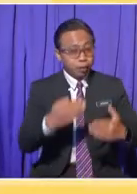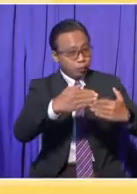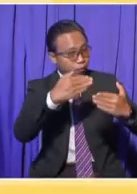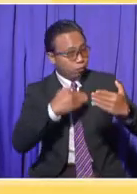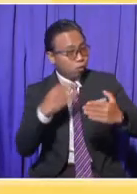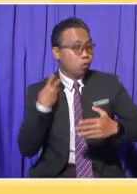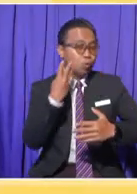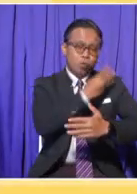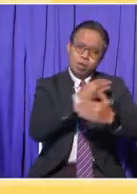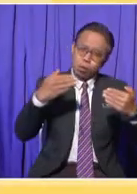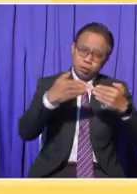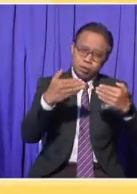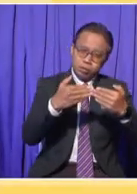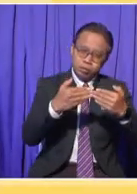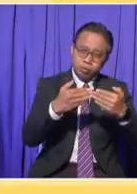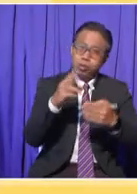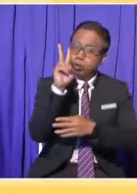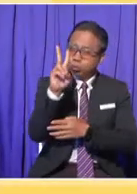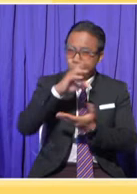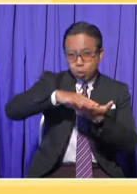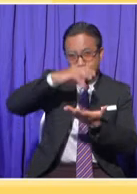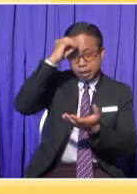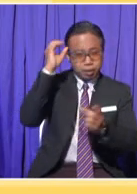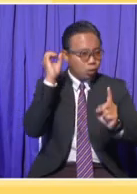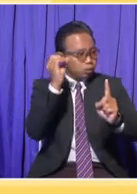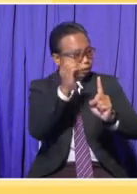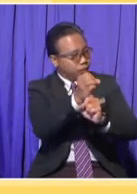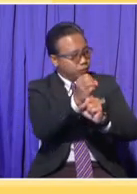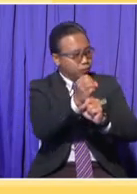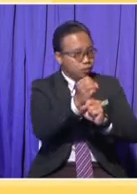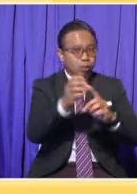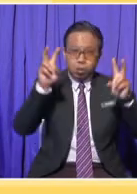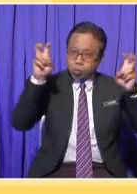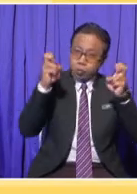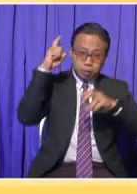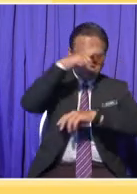Before we continue, there are two learning objectives for this topic.